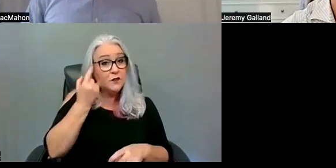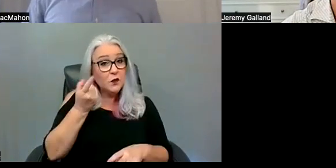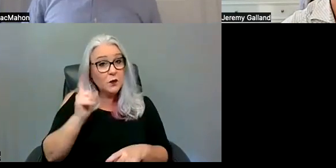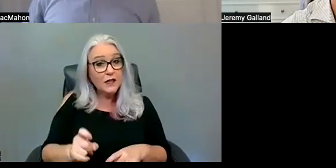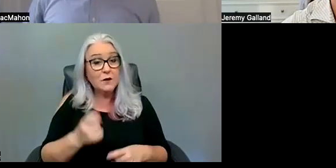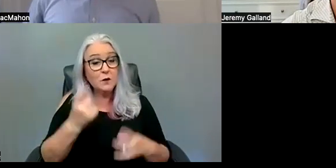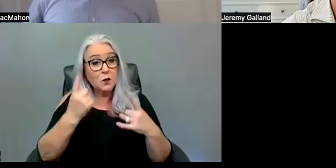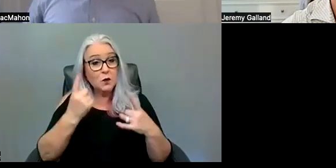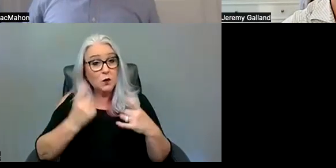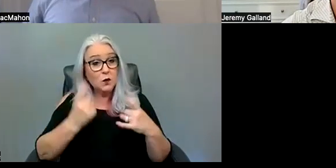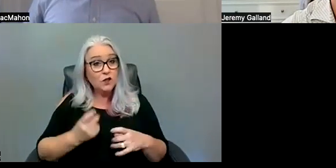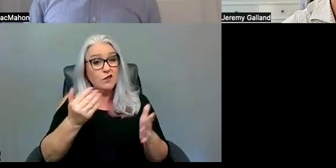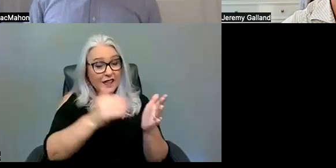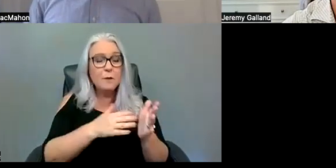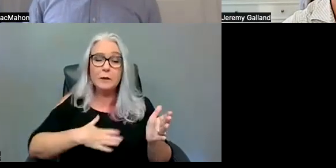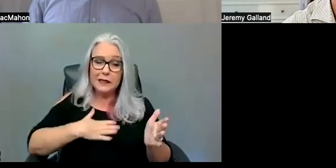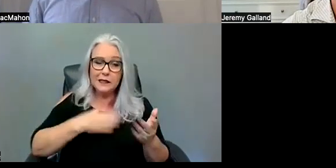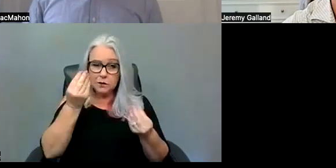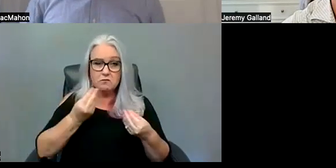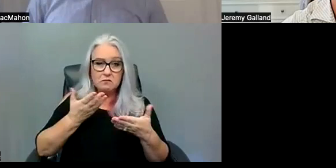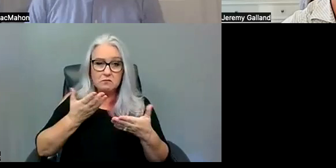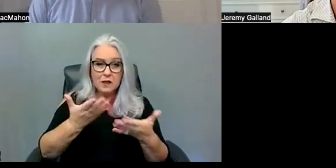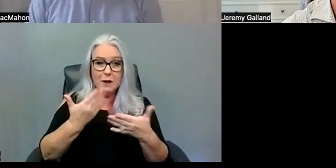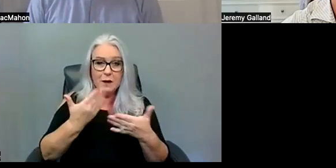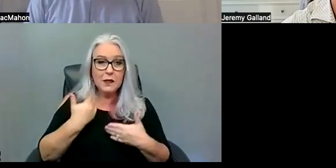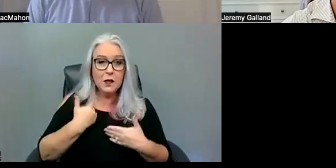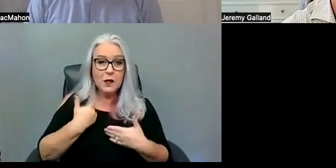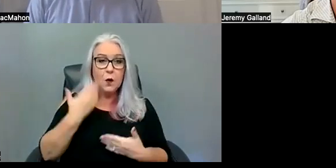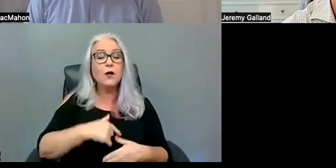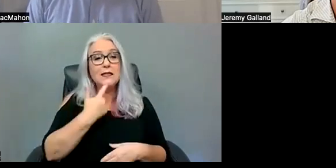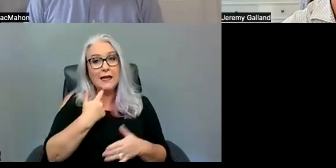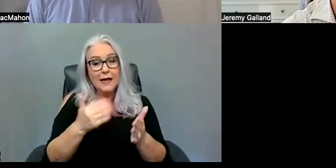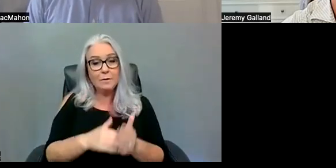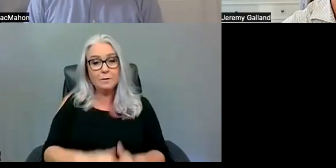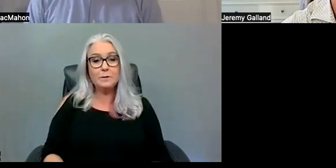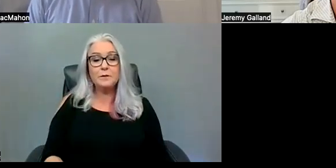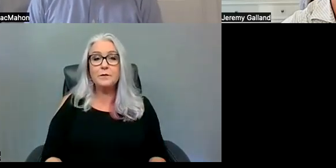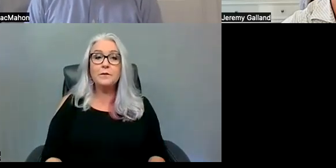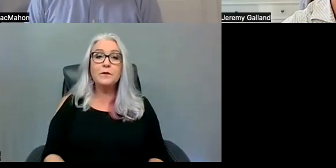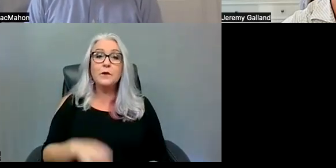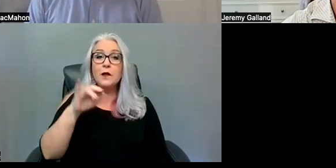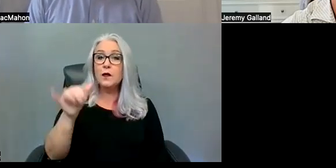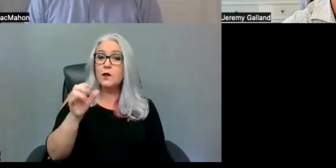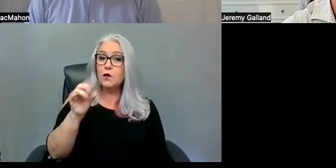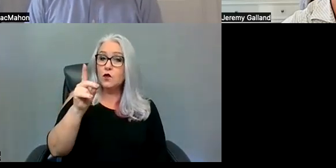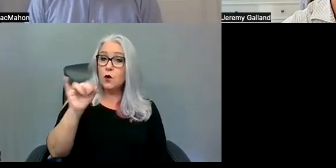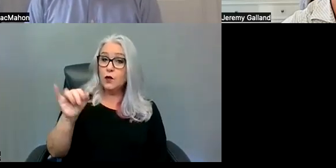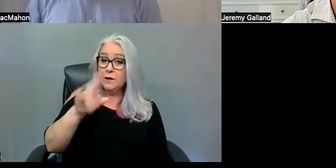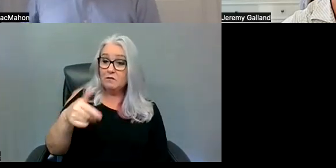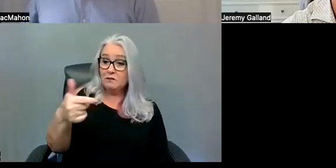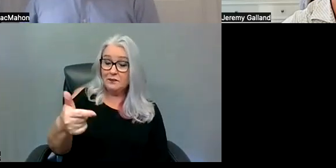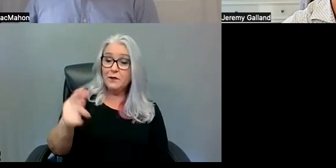and I'll happily repeat it. Jodie Meyer, this question is going to go, you're going to start the questions,